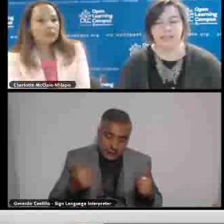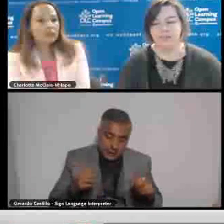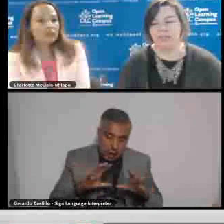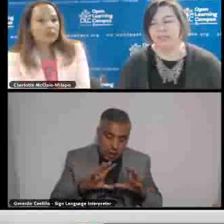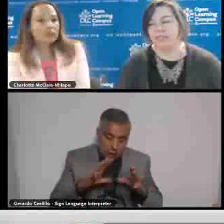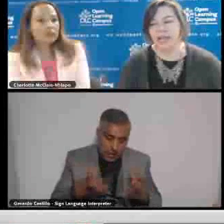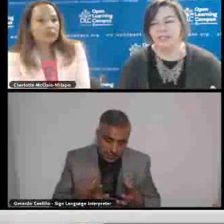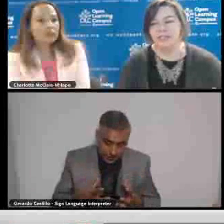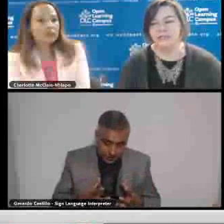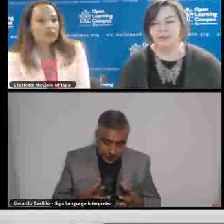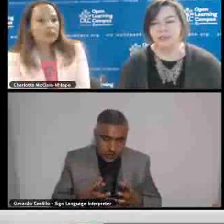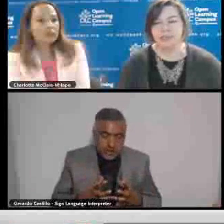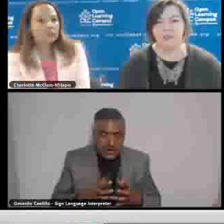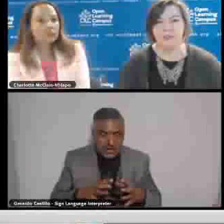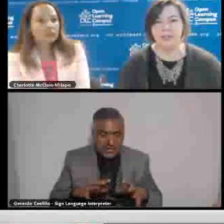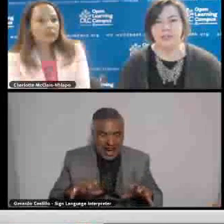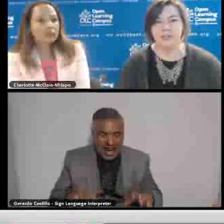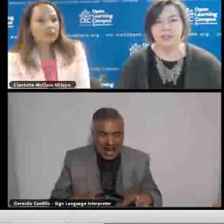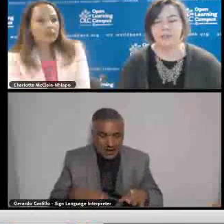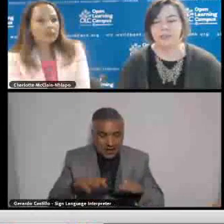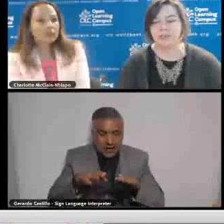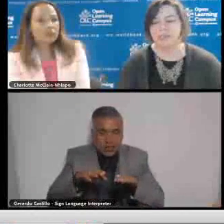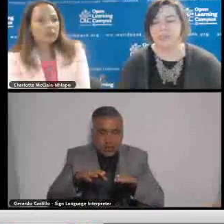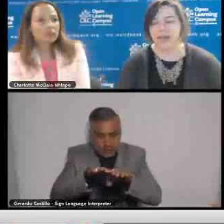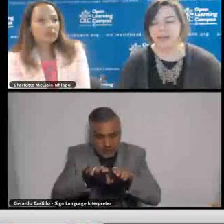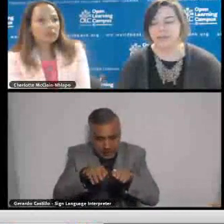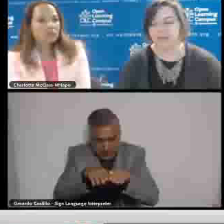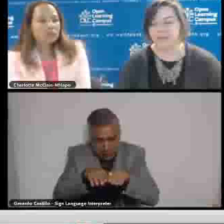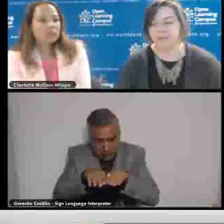seismically active. The plates are always shifting. We're going to have